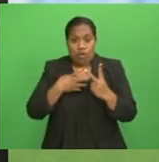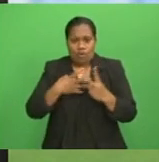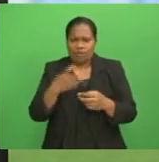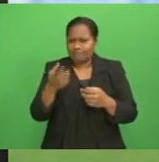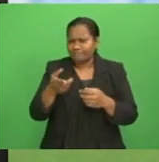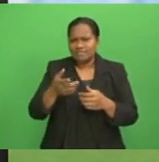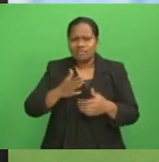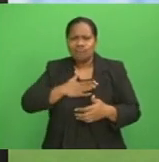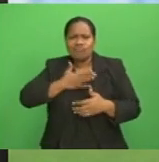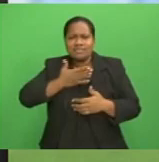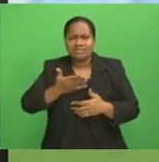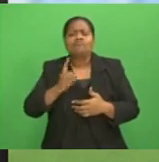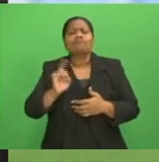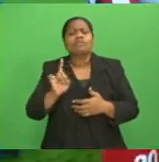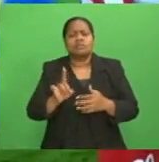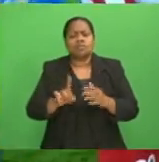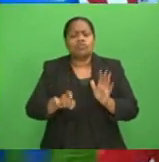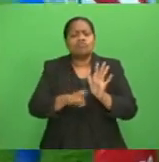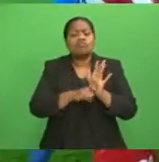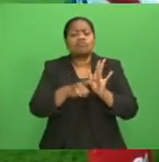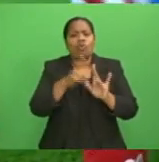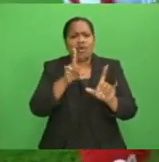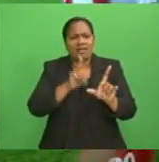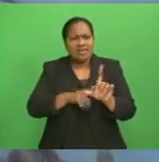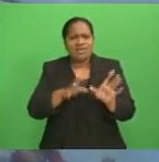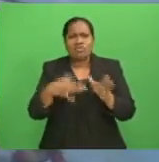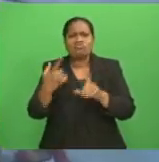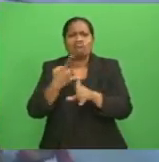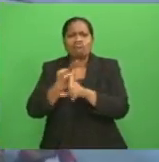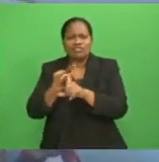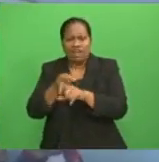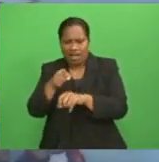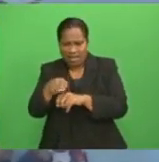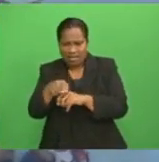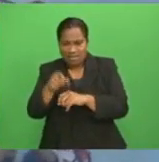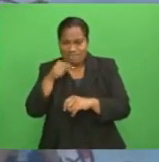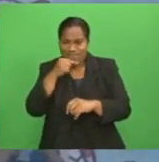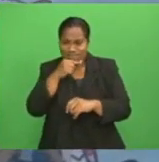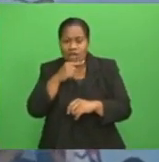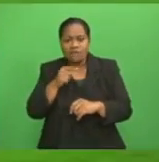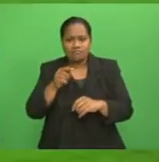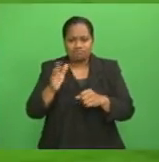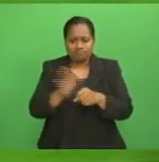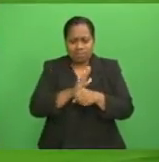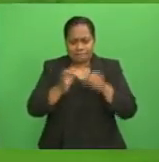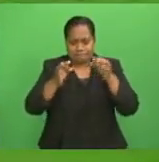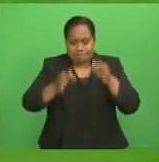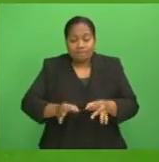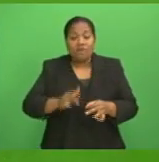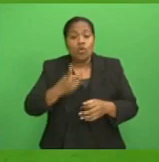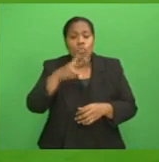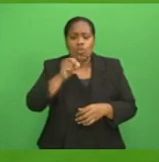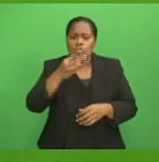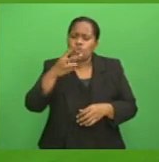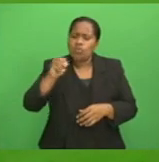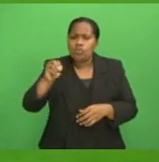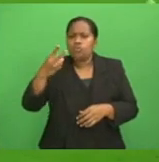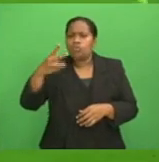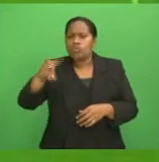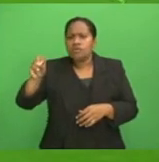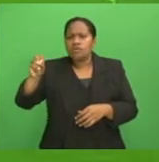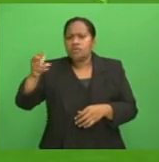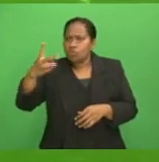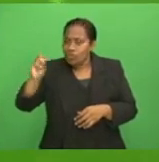Roy Krishna. The Fijian Wonder Boy is yet to make a decision on his professional career for the 2020-21 season.